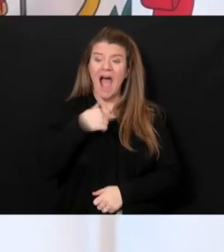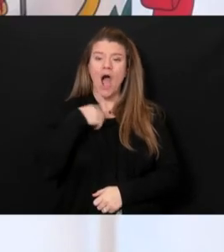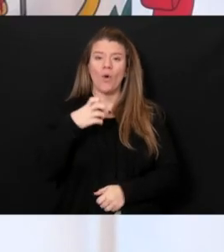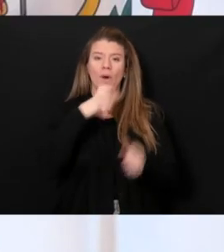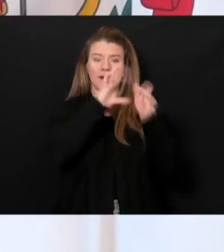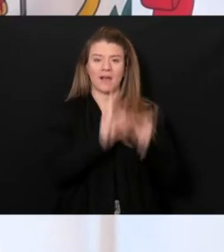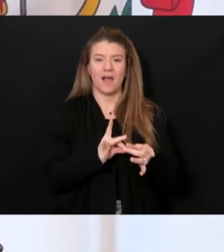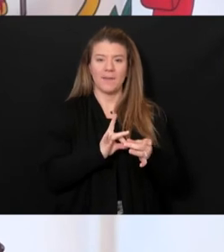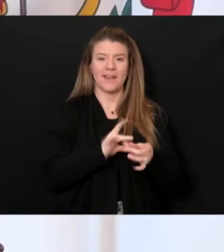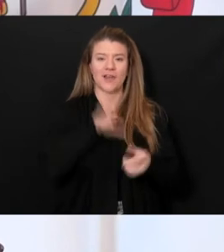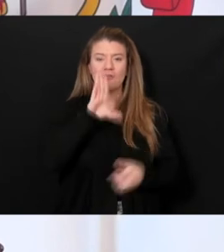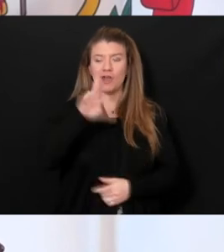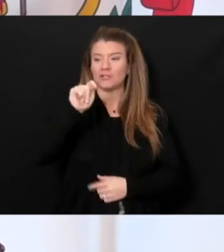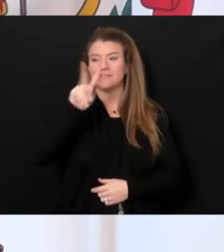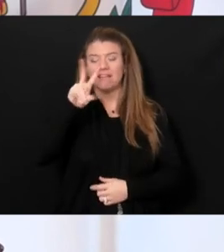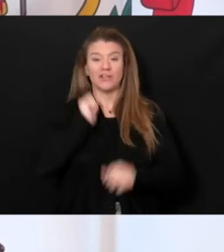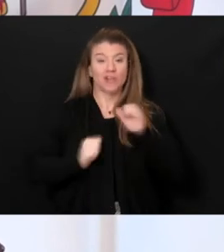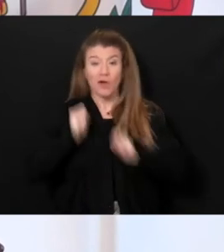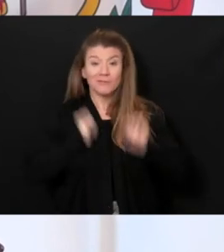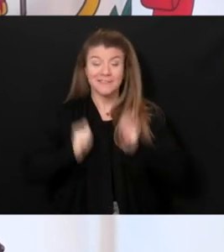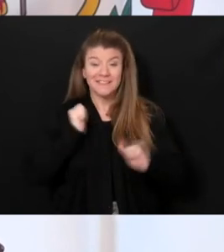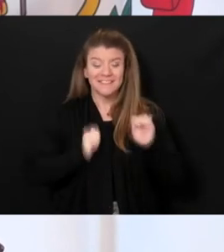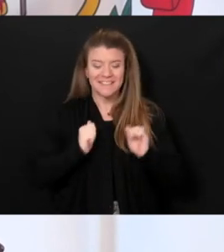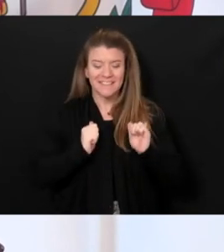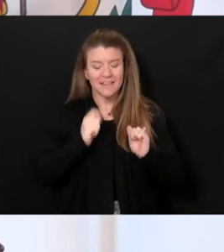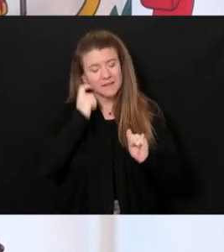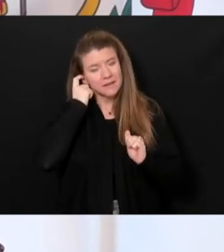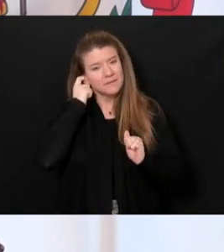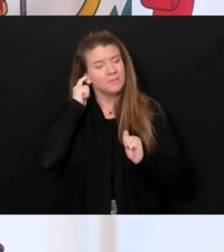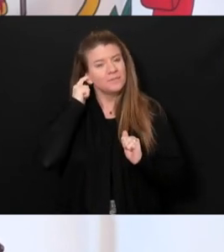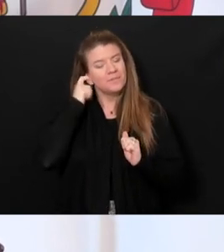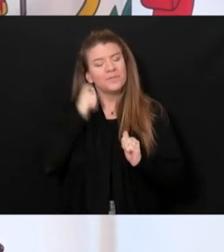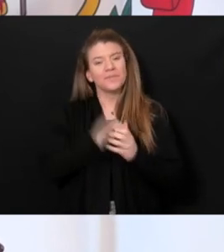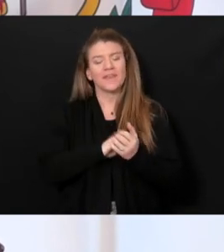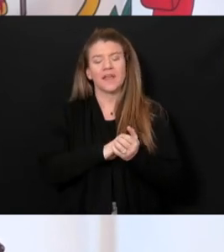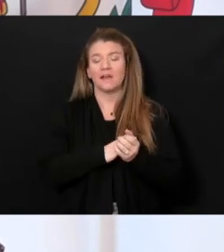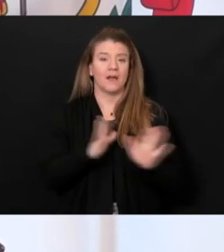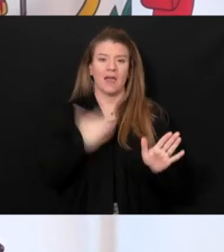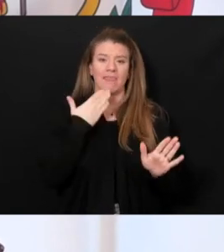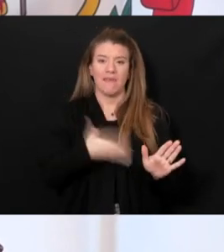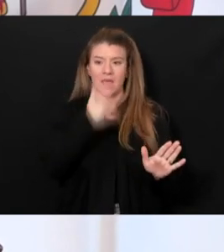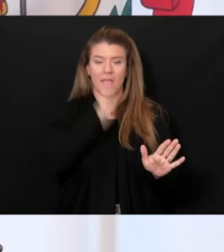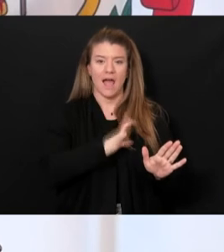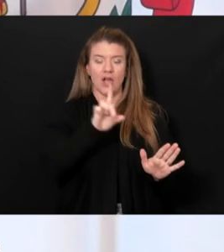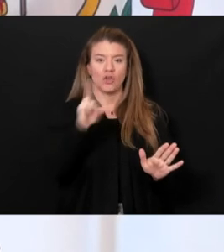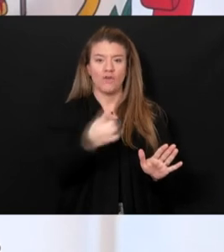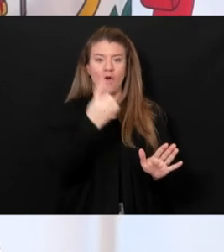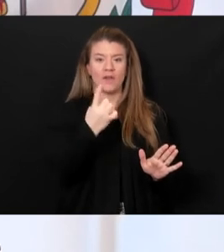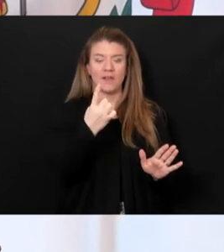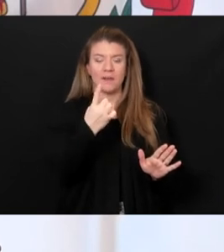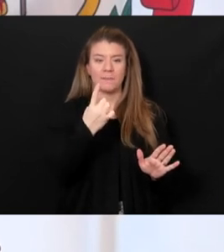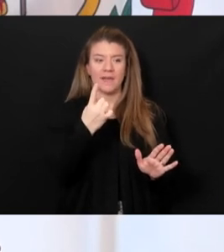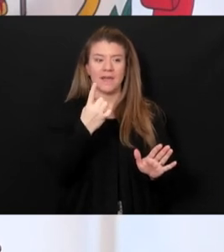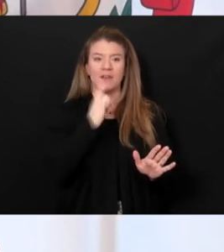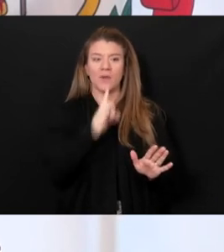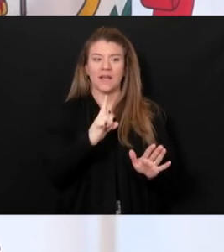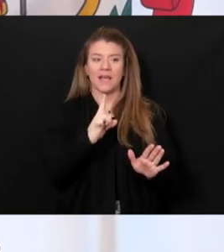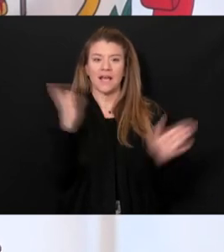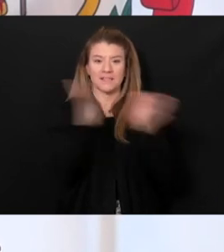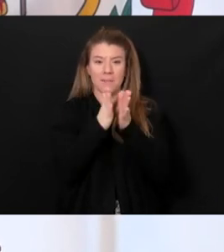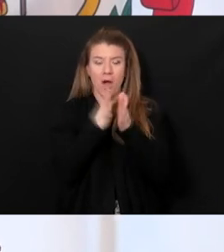in regard to your TV show, you know, I thank God you've only been a very, very, very small part